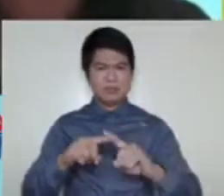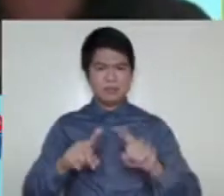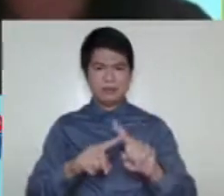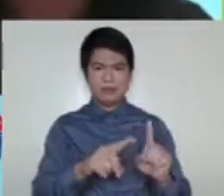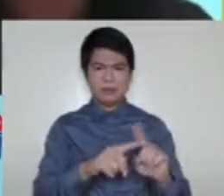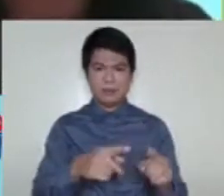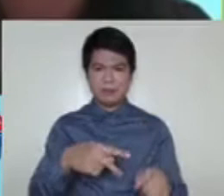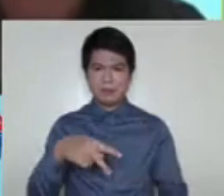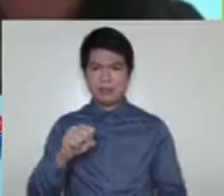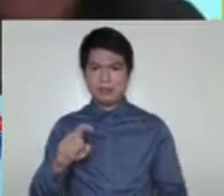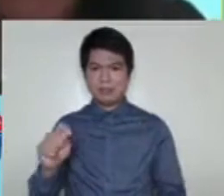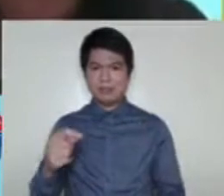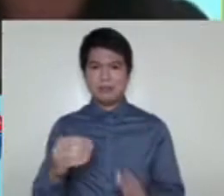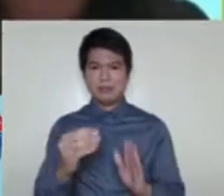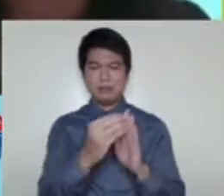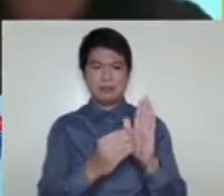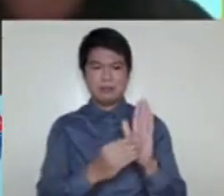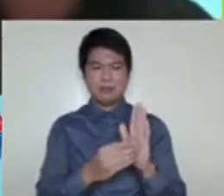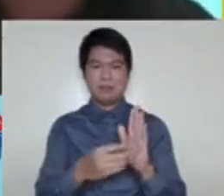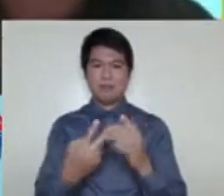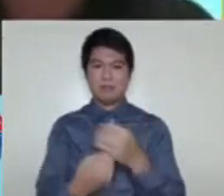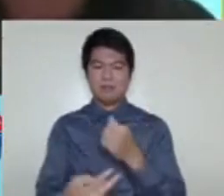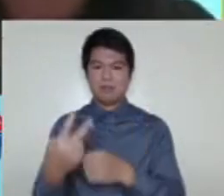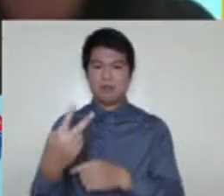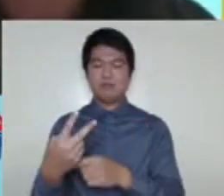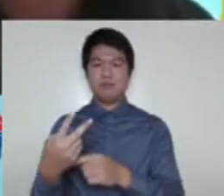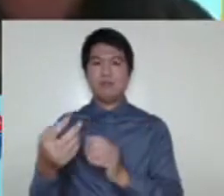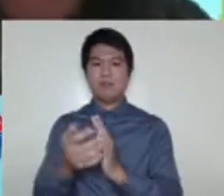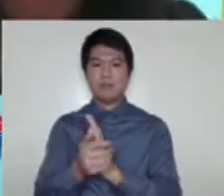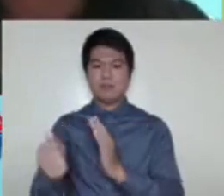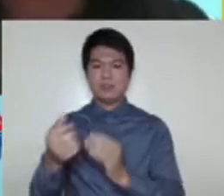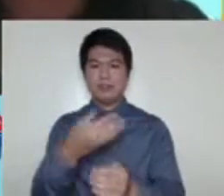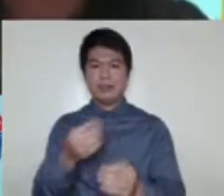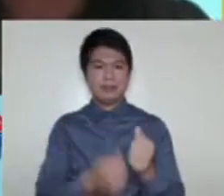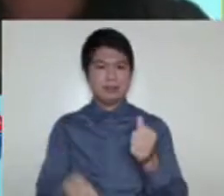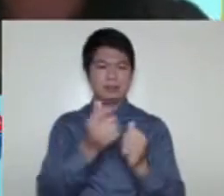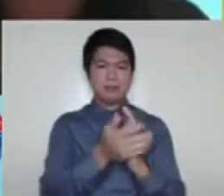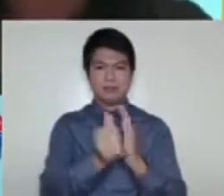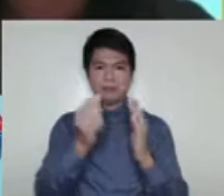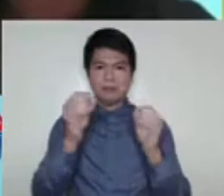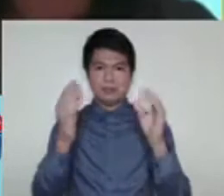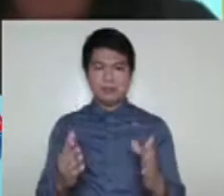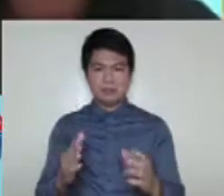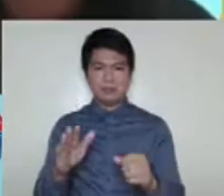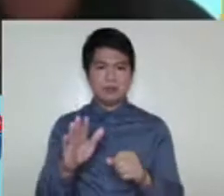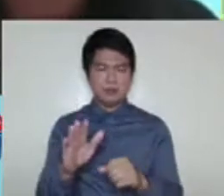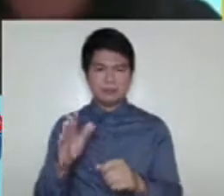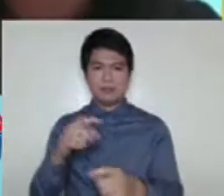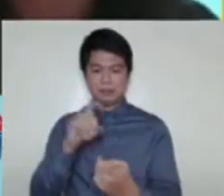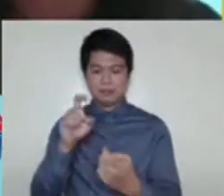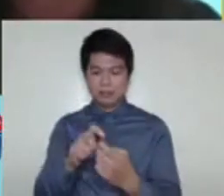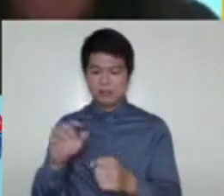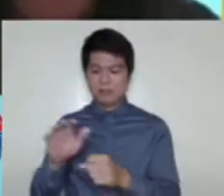both proficient and highly proficient teachers, specifically our full-time teacher broadcasters. And towards the end of